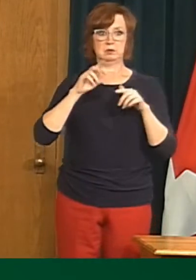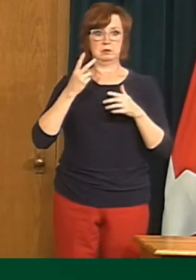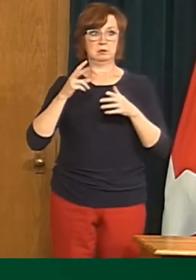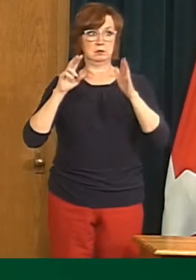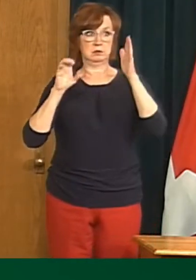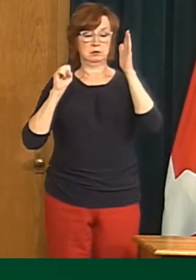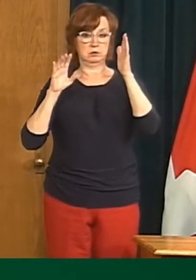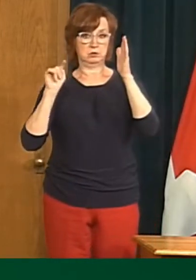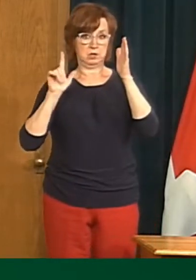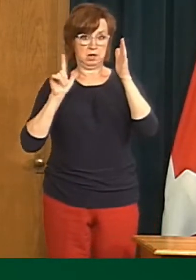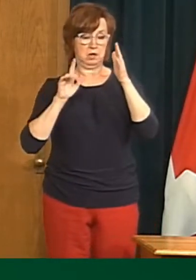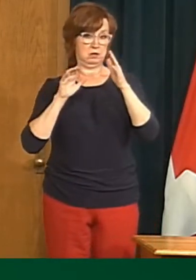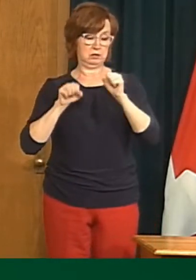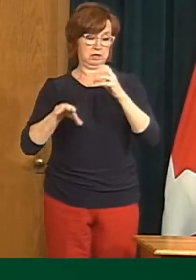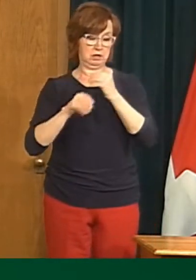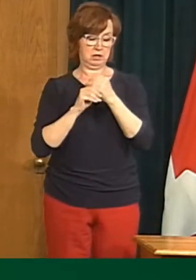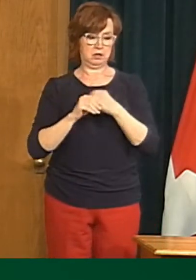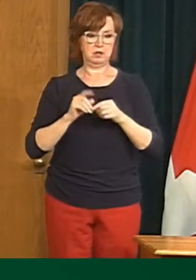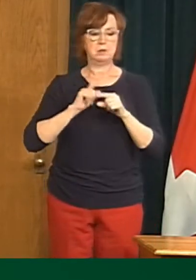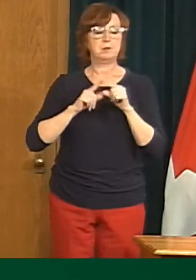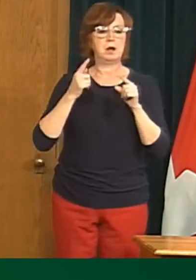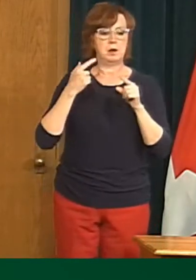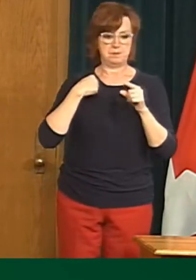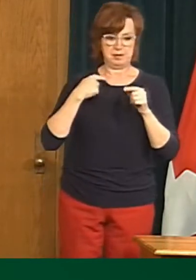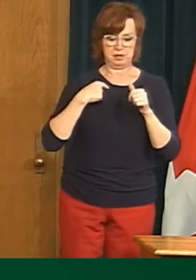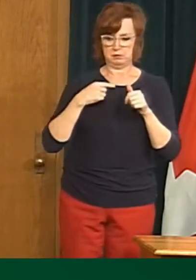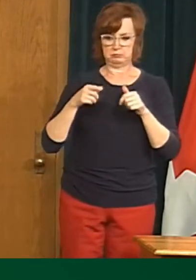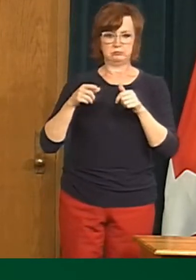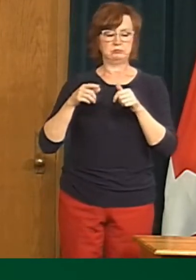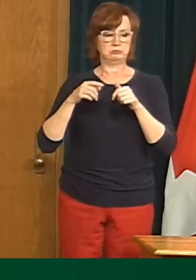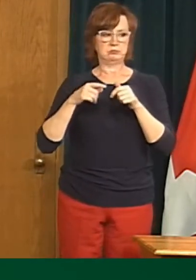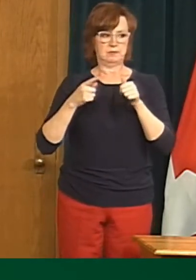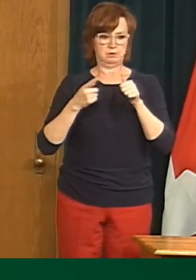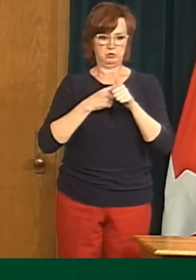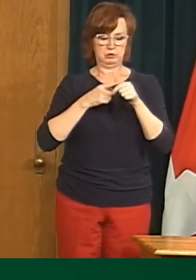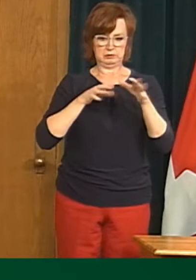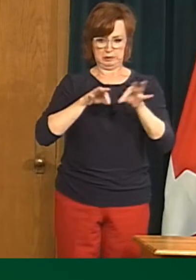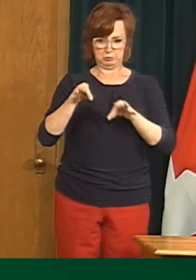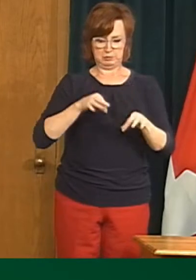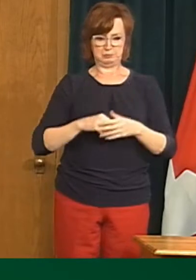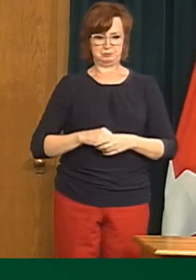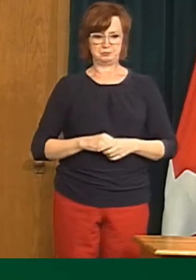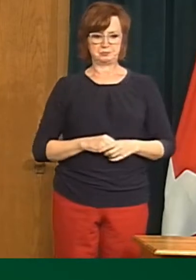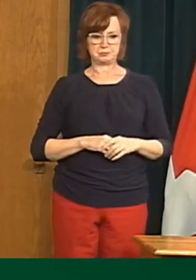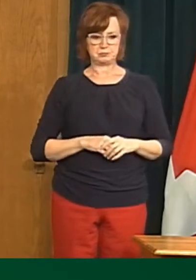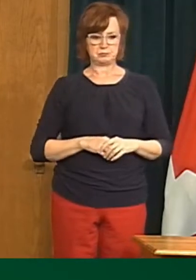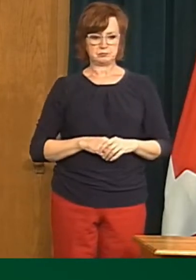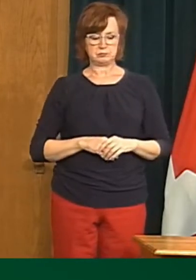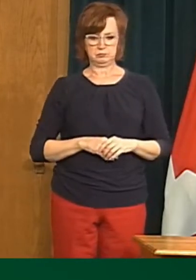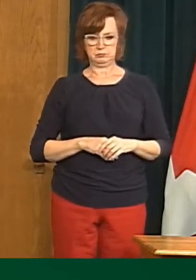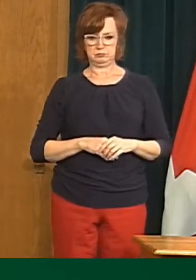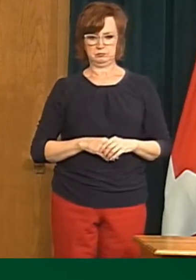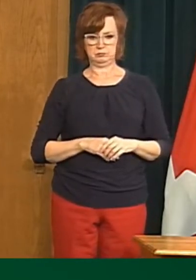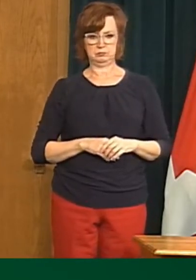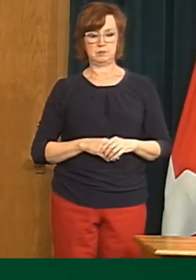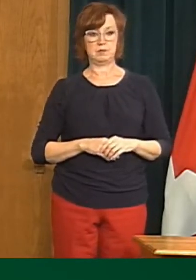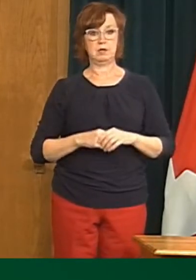many discussions about this starting before the announcement of the actual temporary closures.